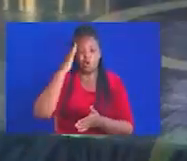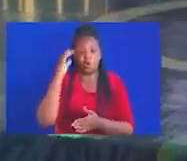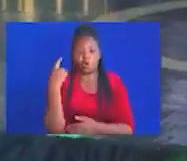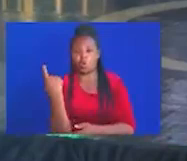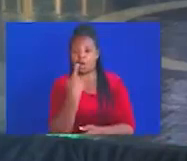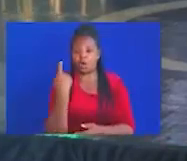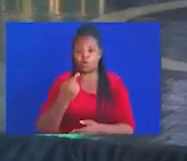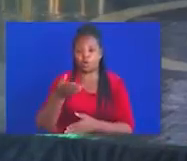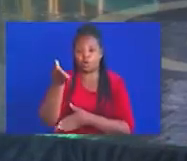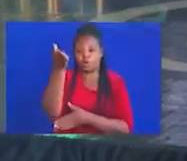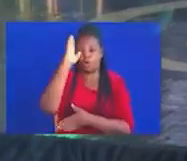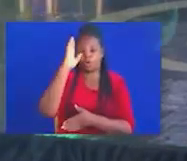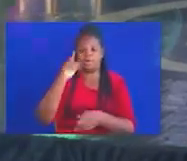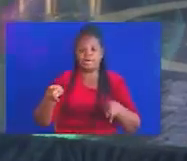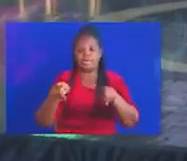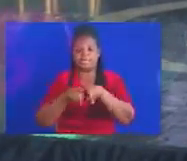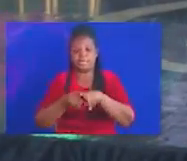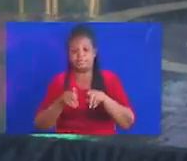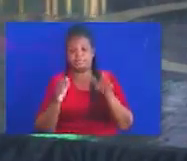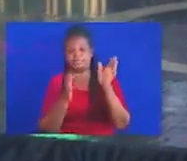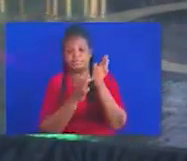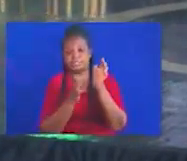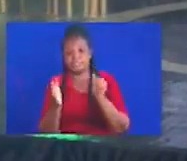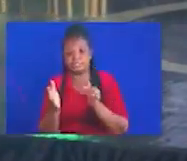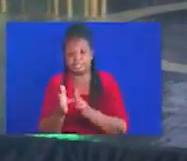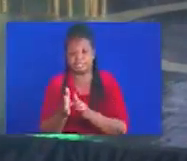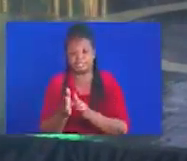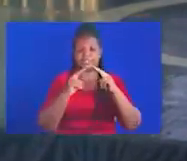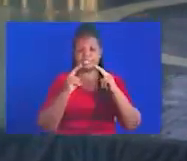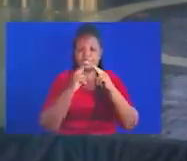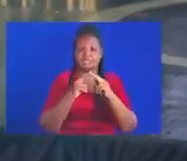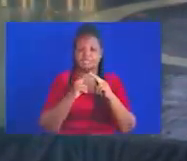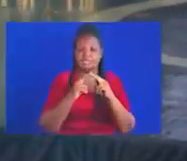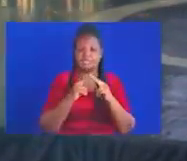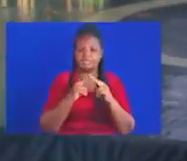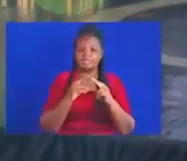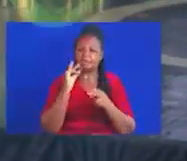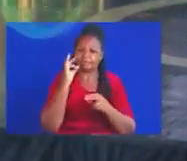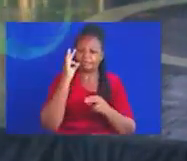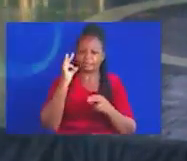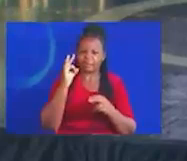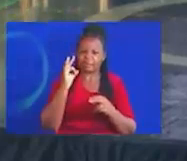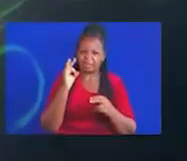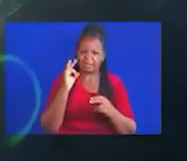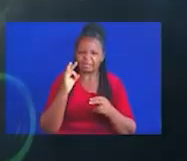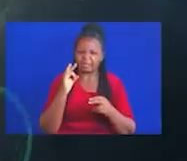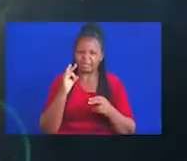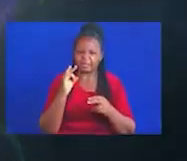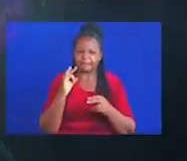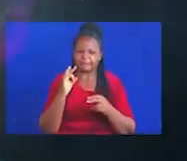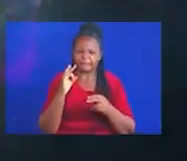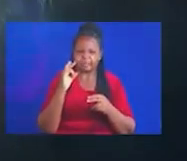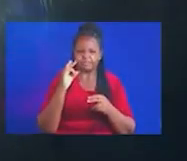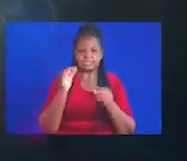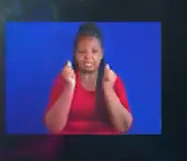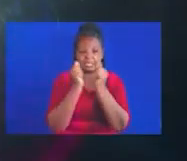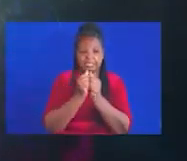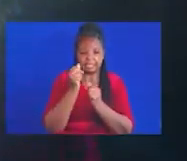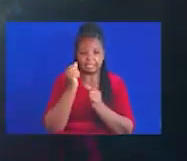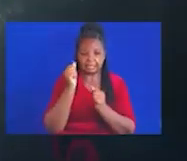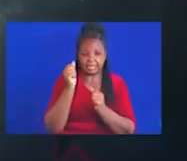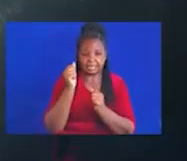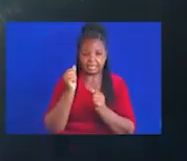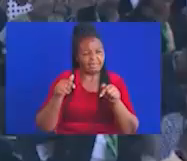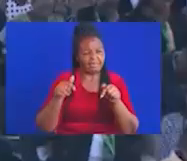and Jesus, whom thou hast sent." So, by Apostle Paul, this was